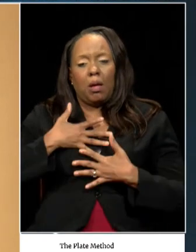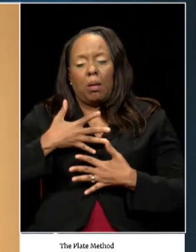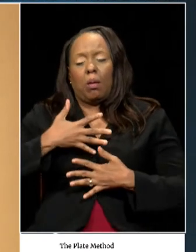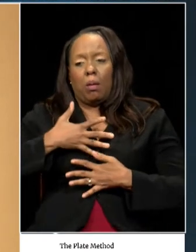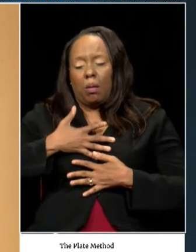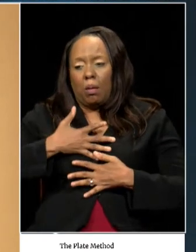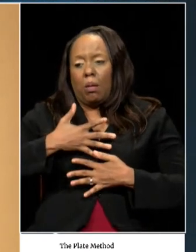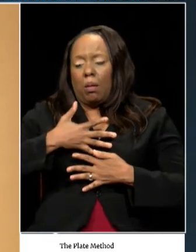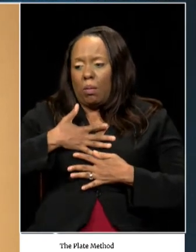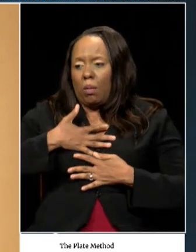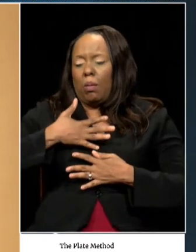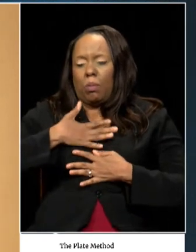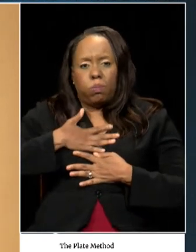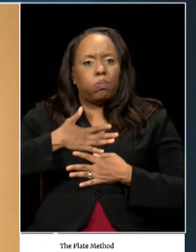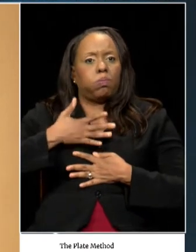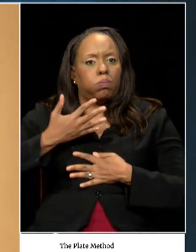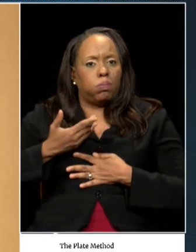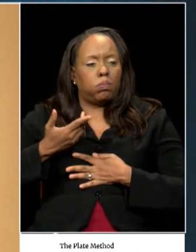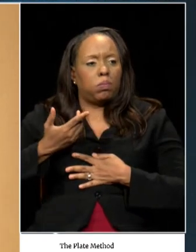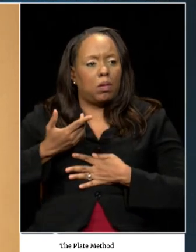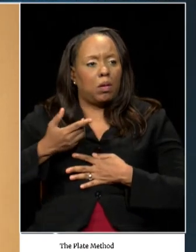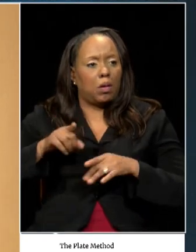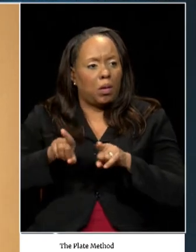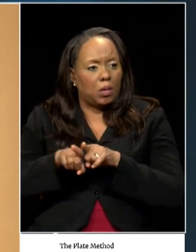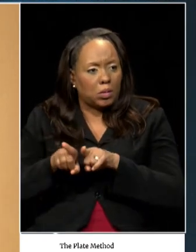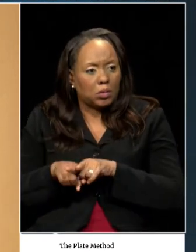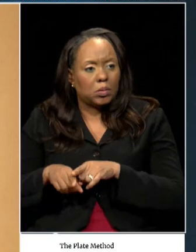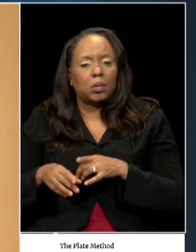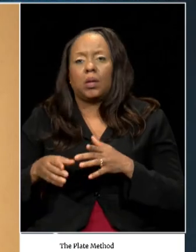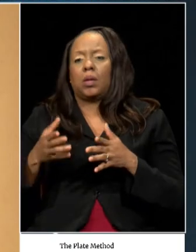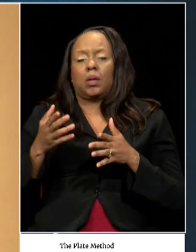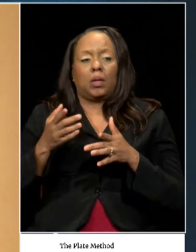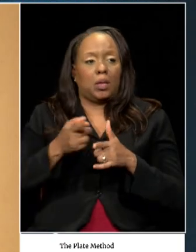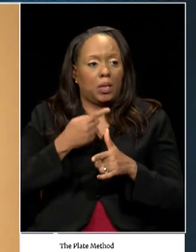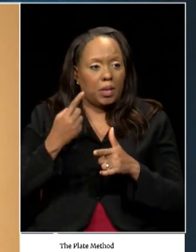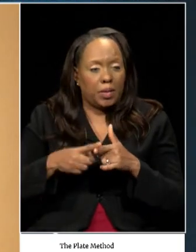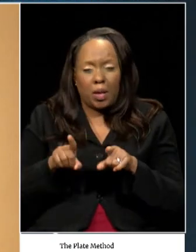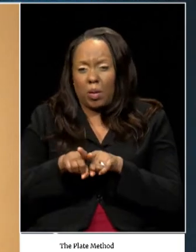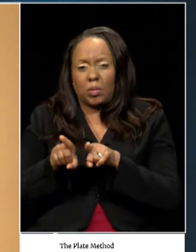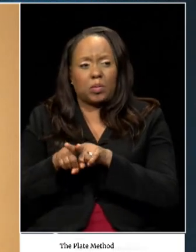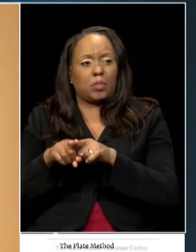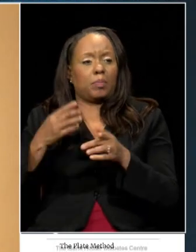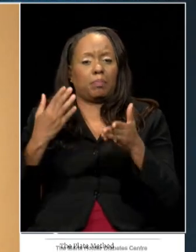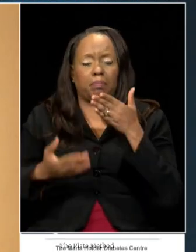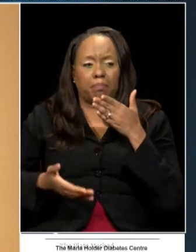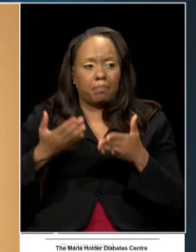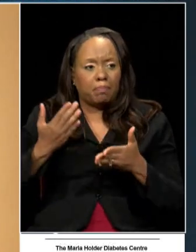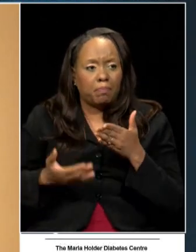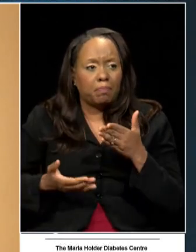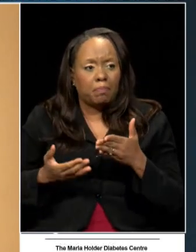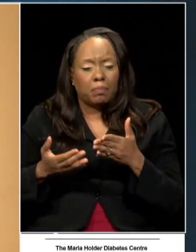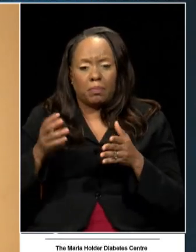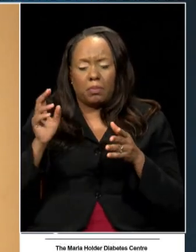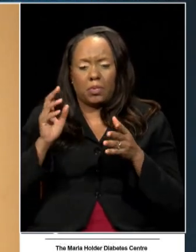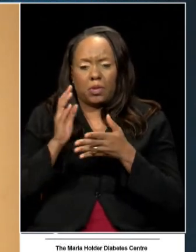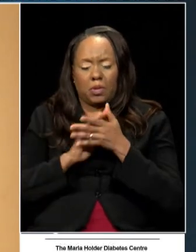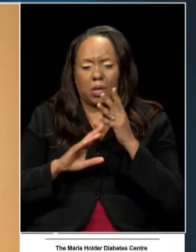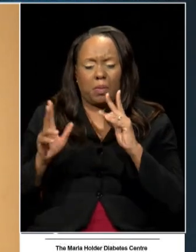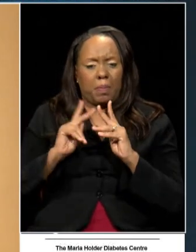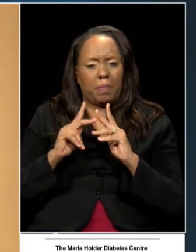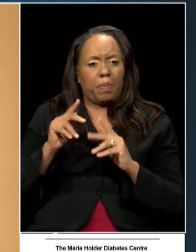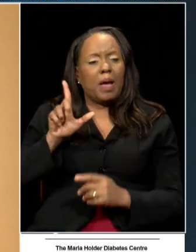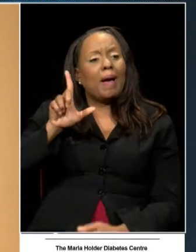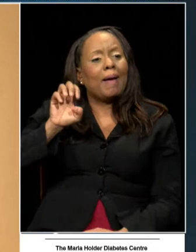on exertion, shortness of breath at rest, fluid retention. So we may see someone with leg swelling. They